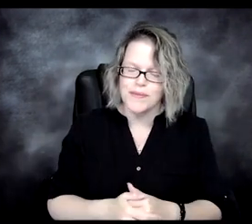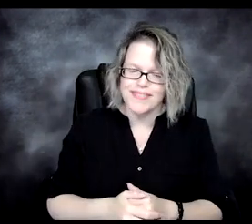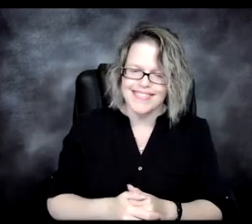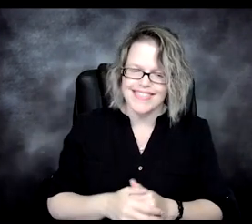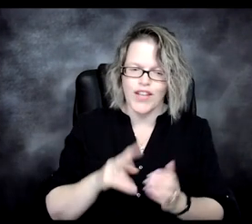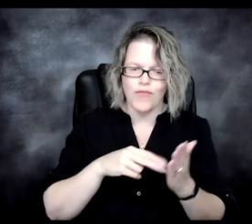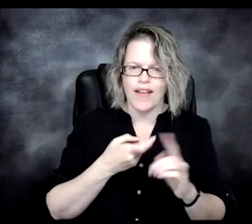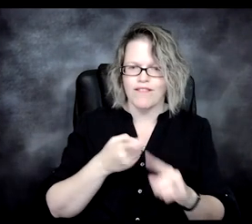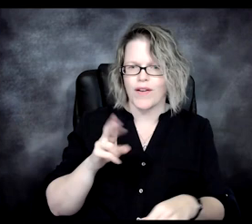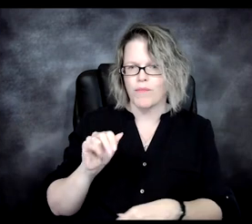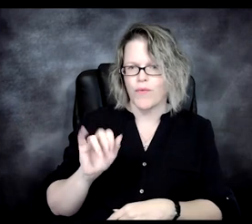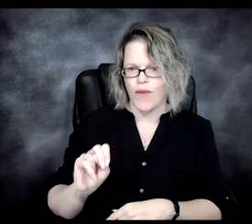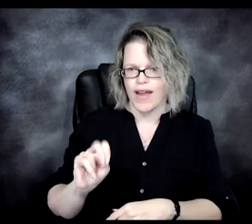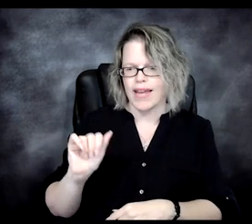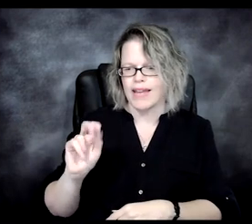Read by Rain Anderson.